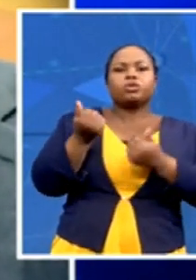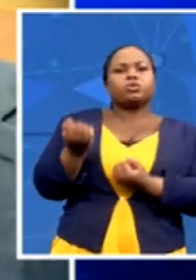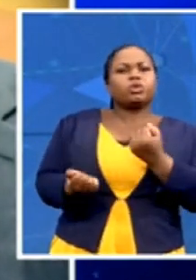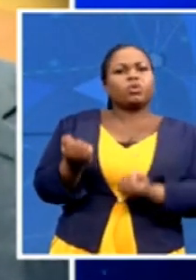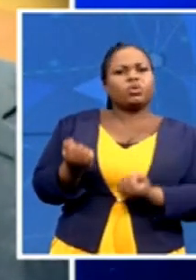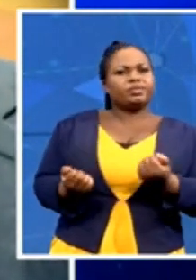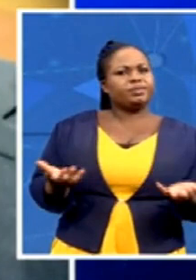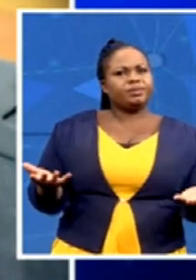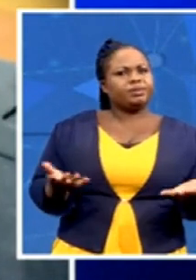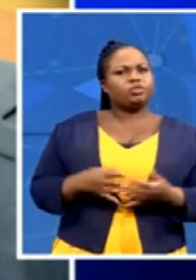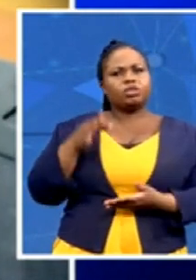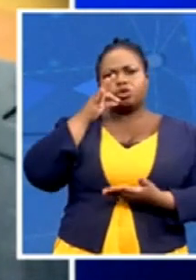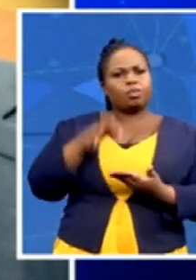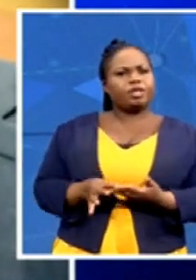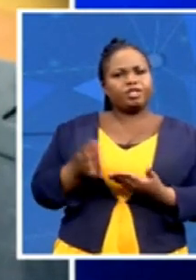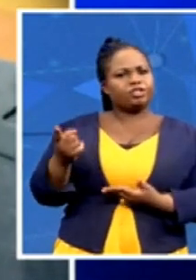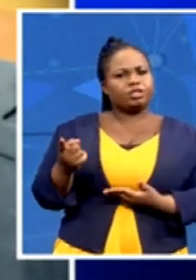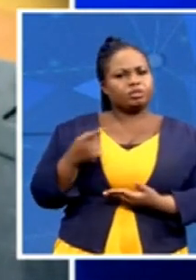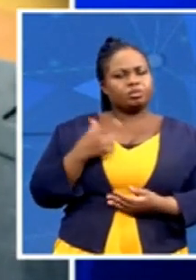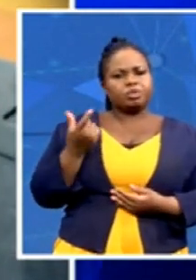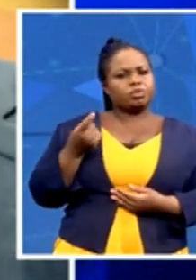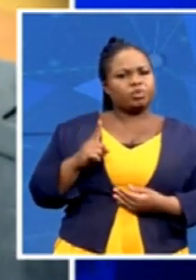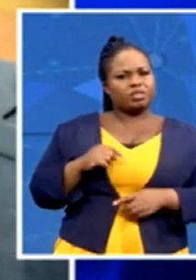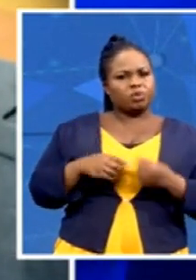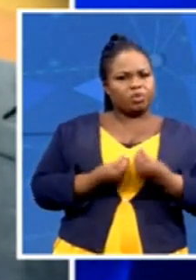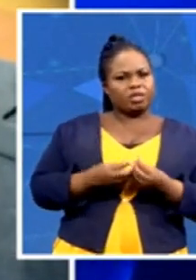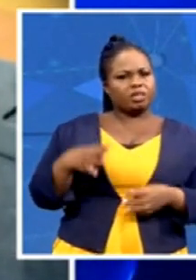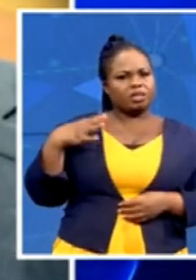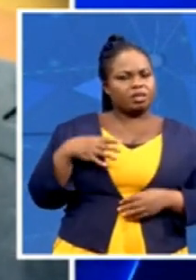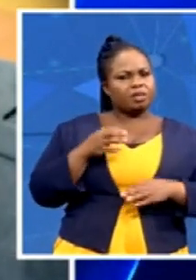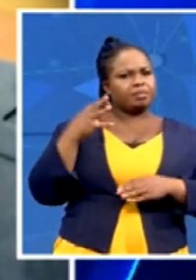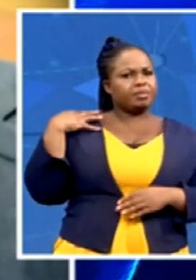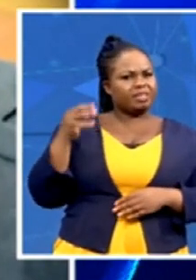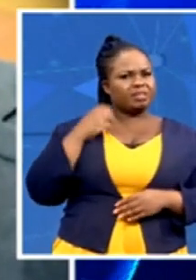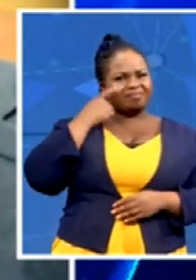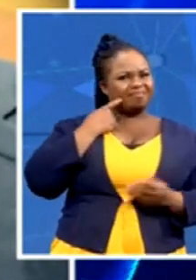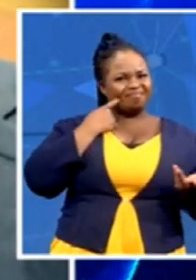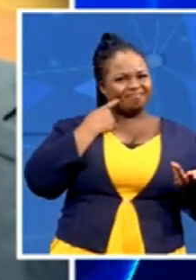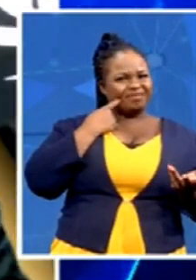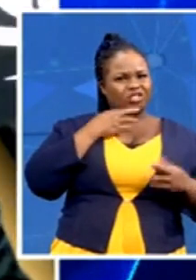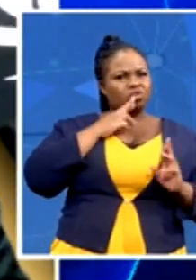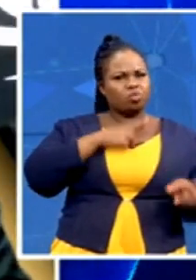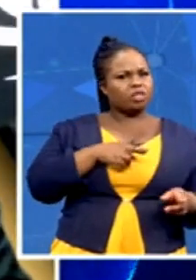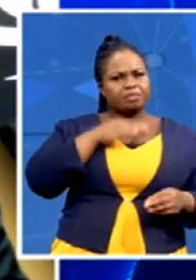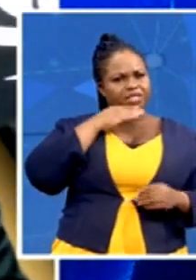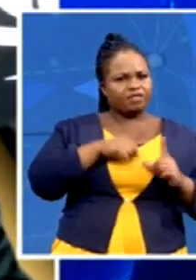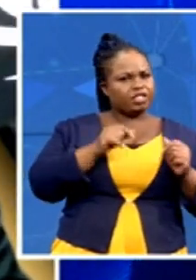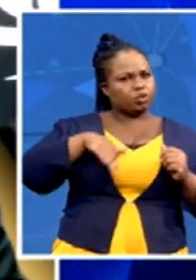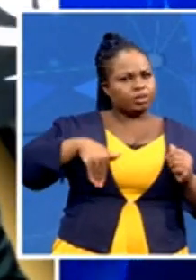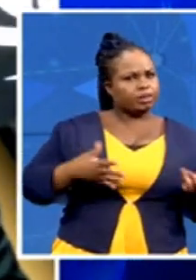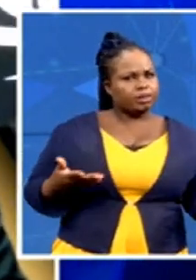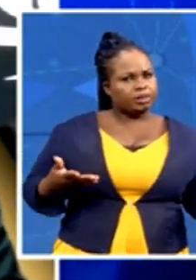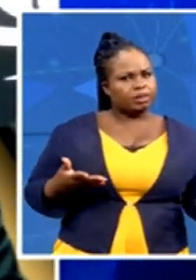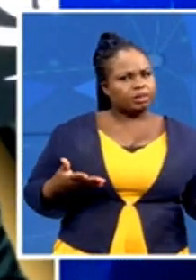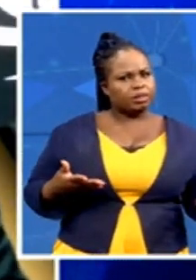to do with Dr. Mkhize. So this report is incomplete then, Mr. Kganyago? No, the report is